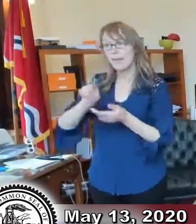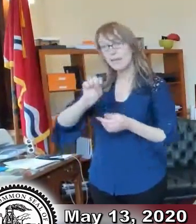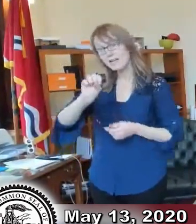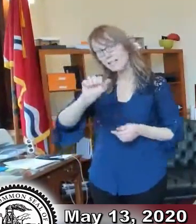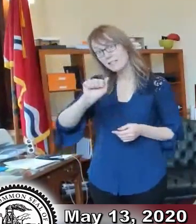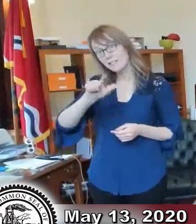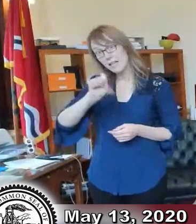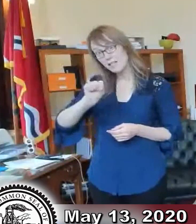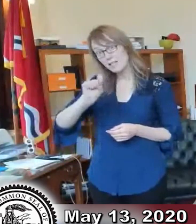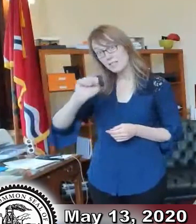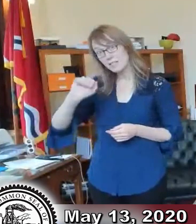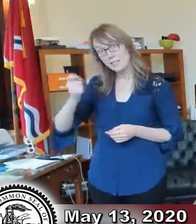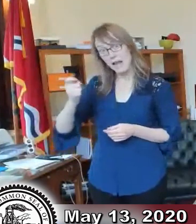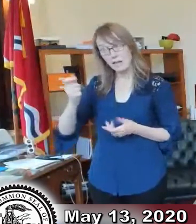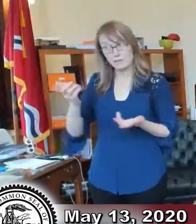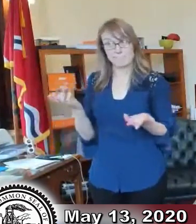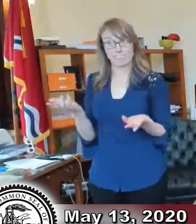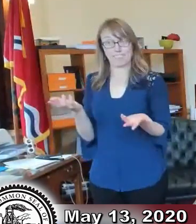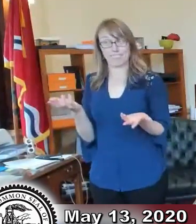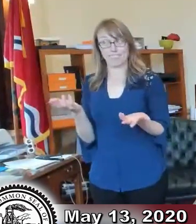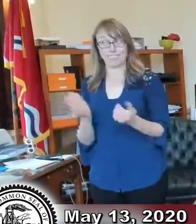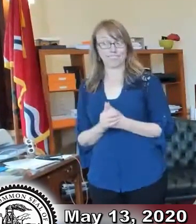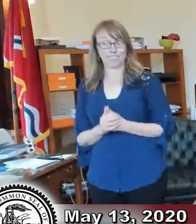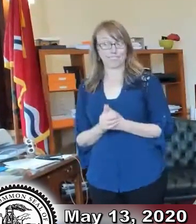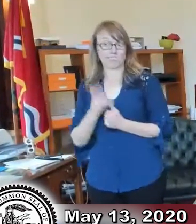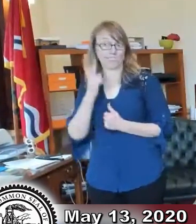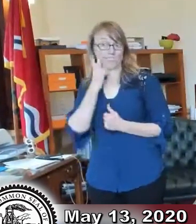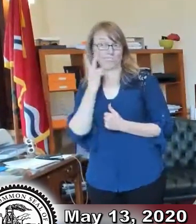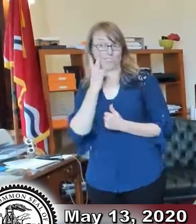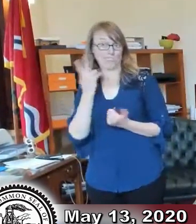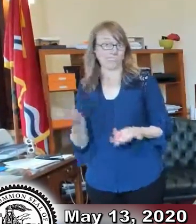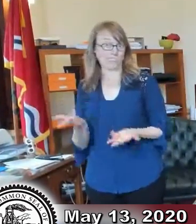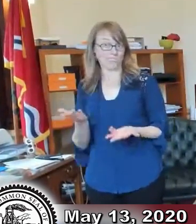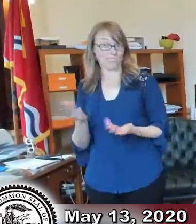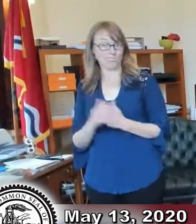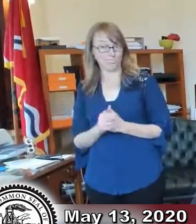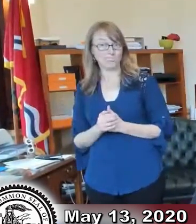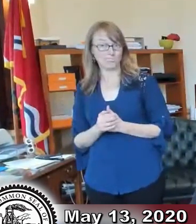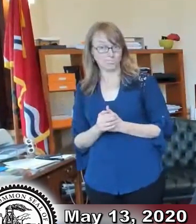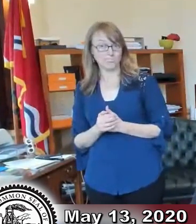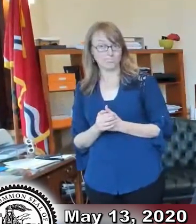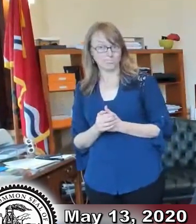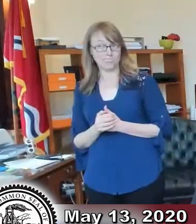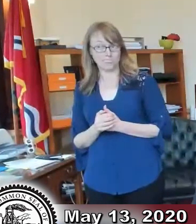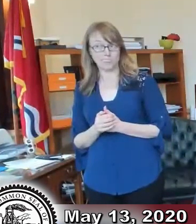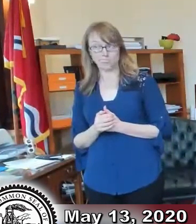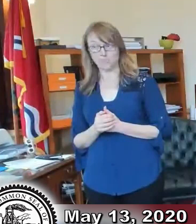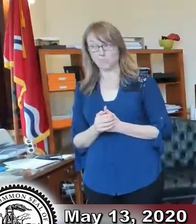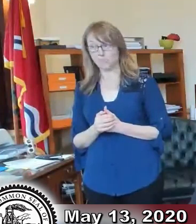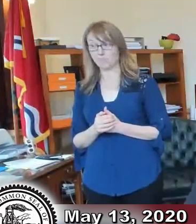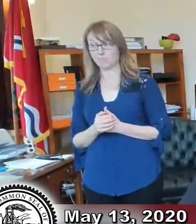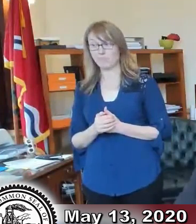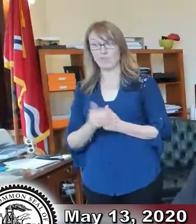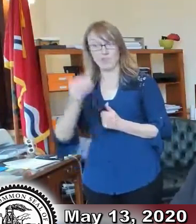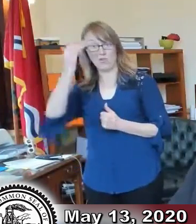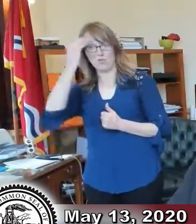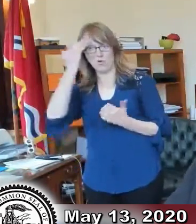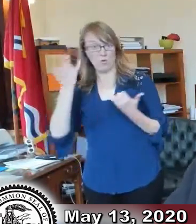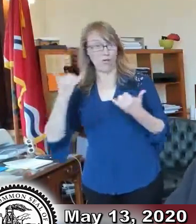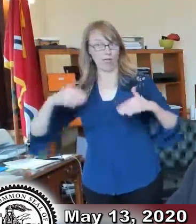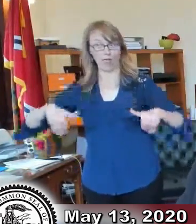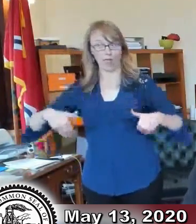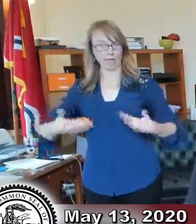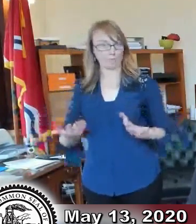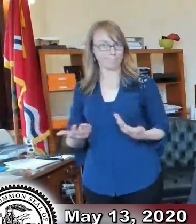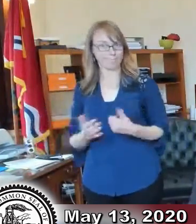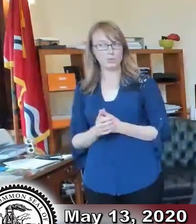We just don't know that yet. And until we reopen and we begin seeing whether or not we can reopen, and I'll